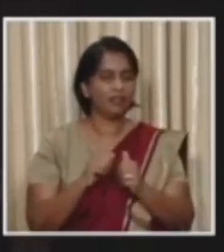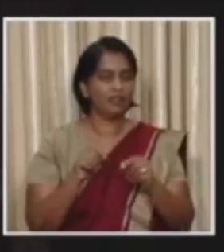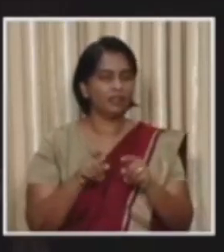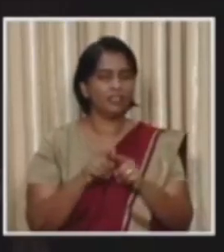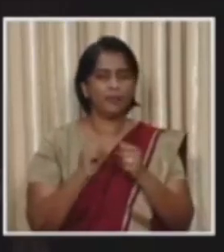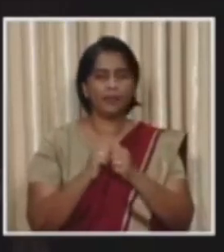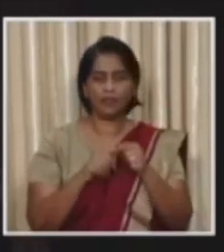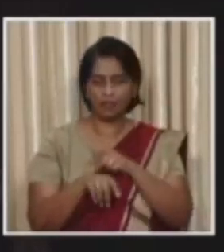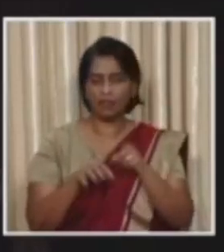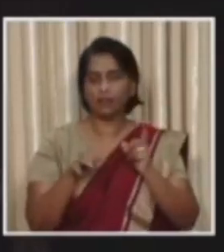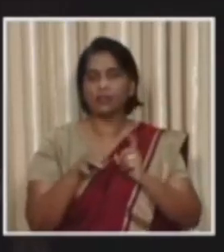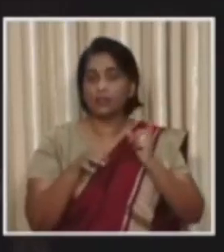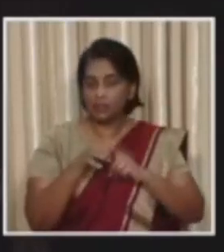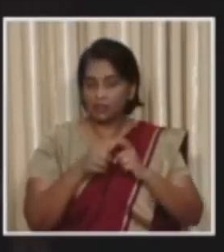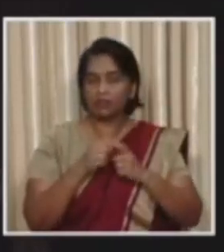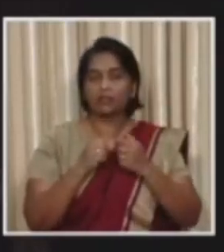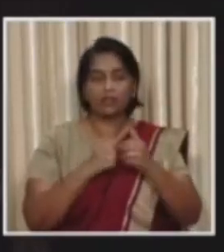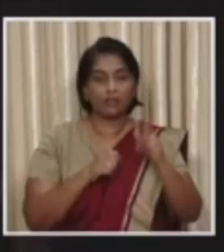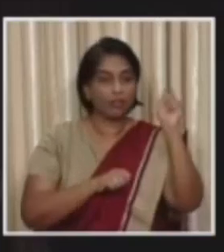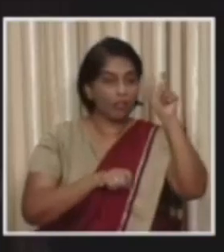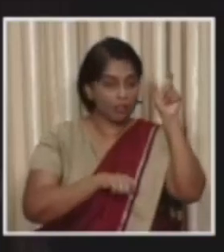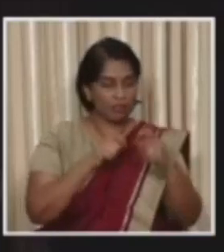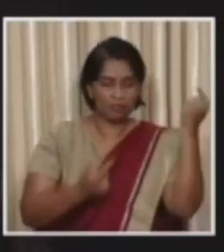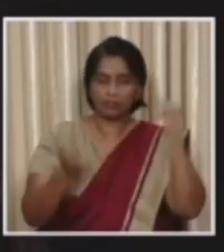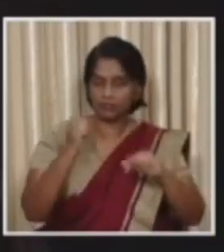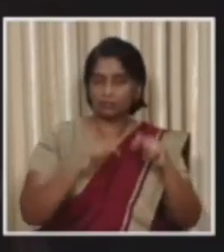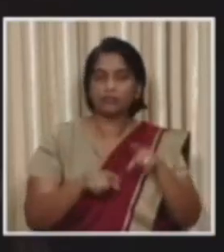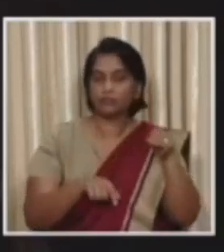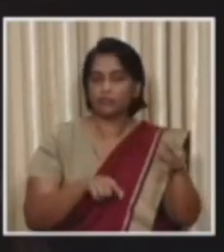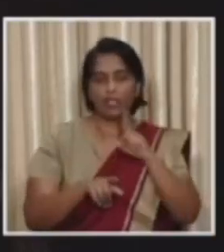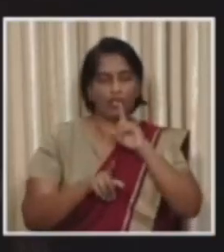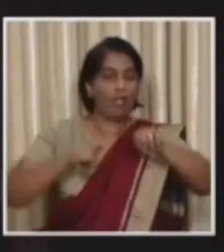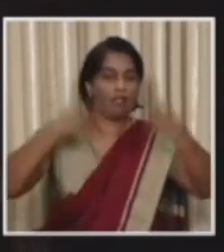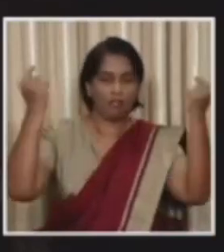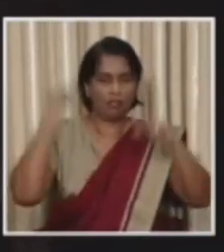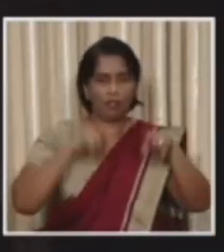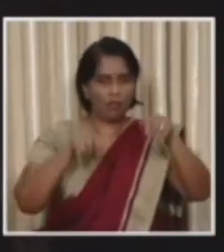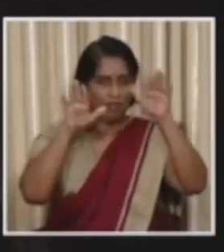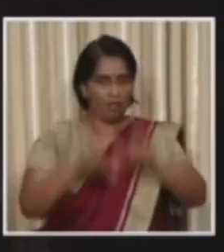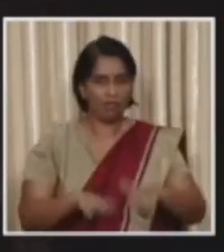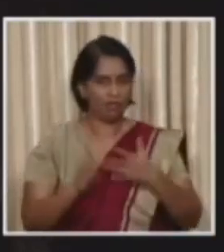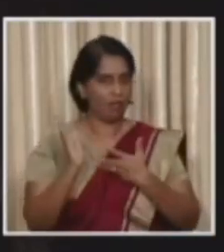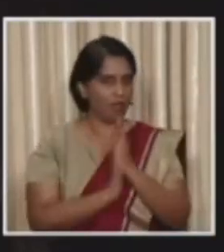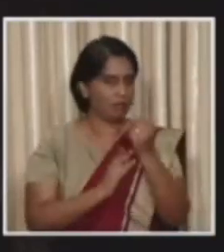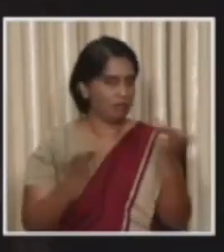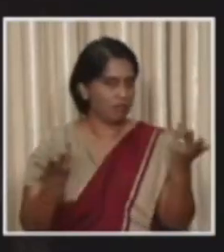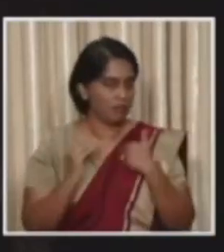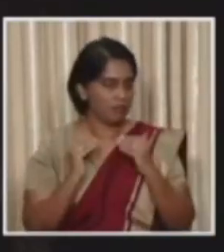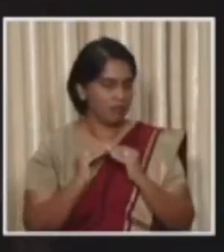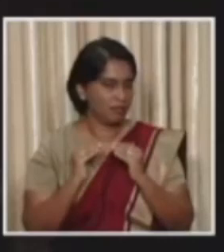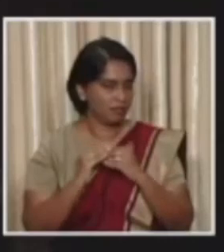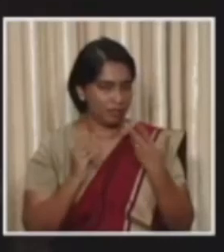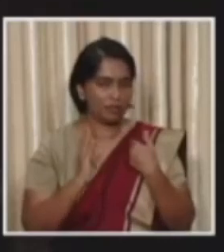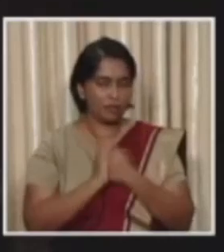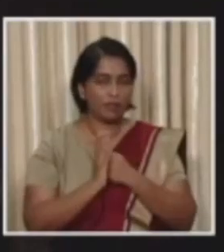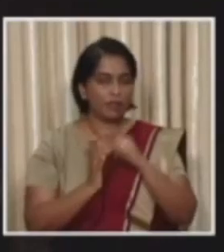agency, but they happened to be there. So, Honorable Chair, through you, I will ask the Speaker, please, who